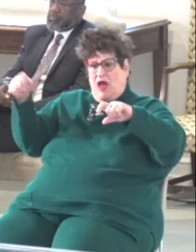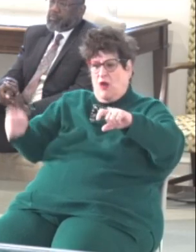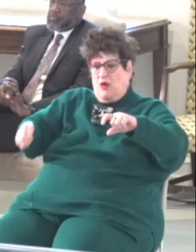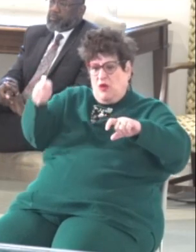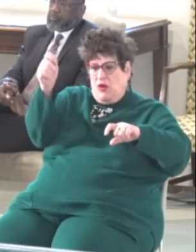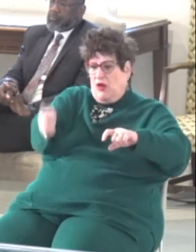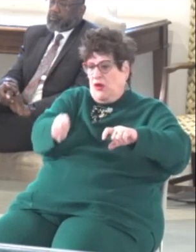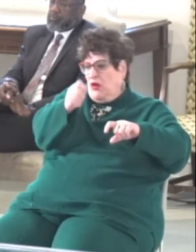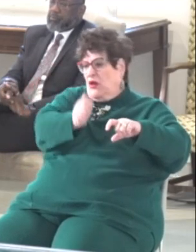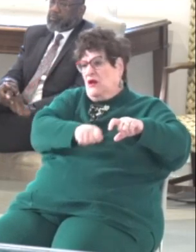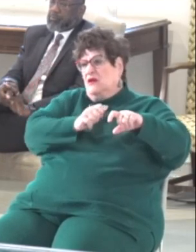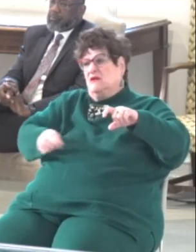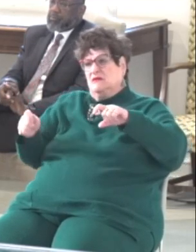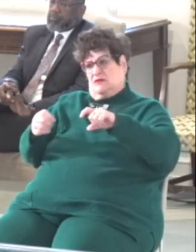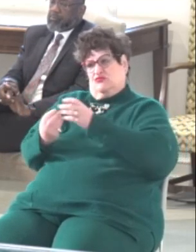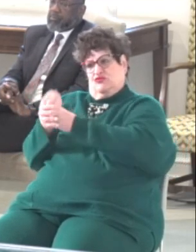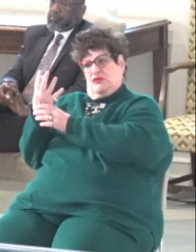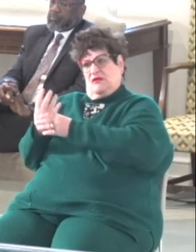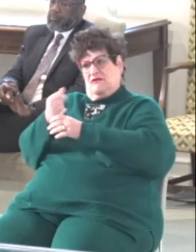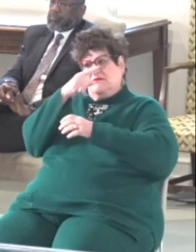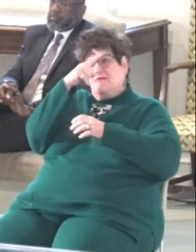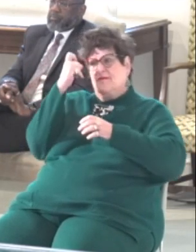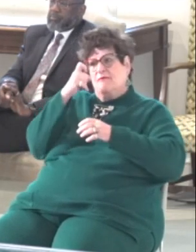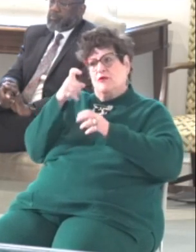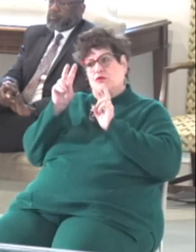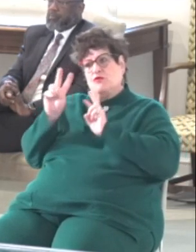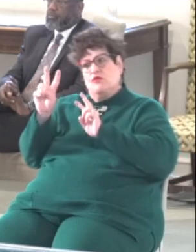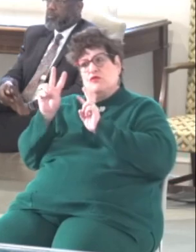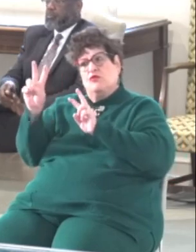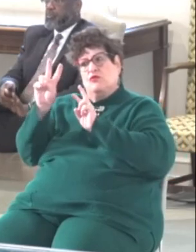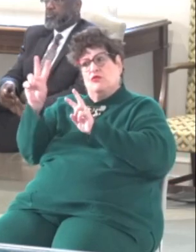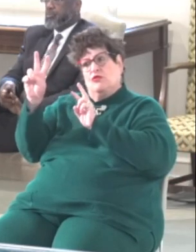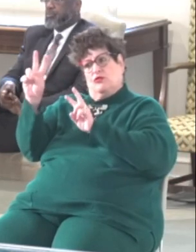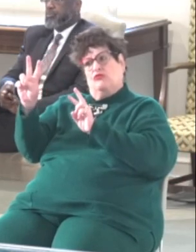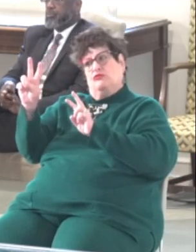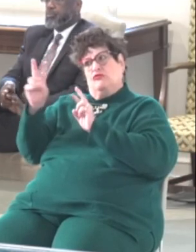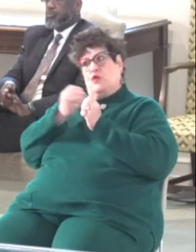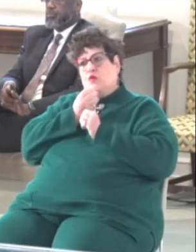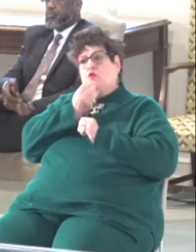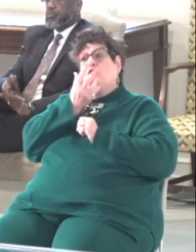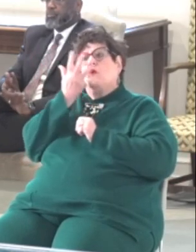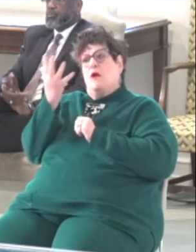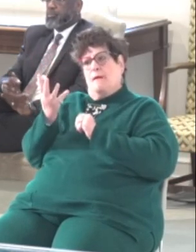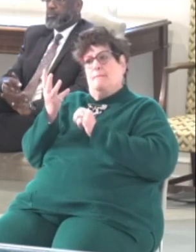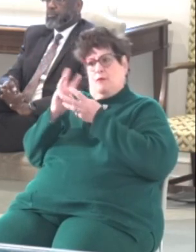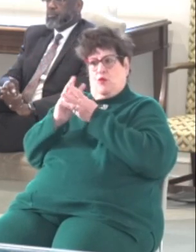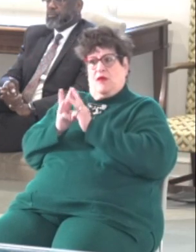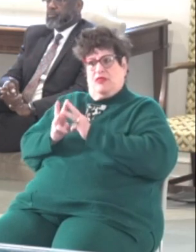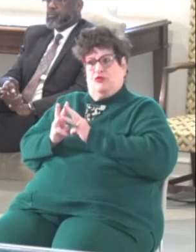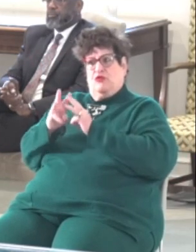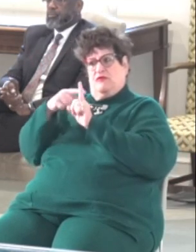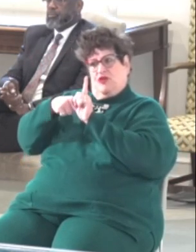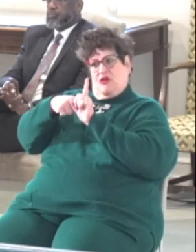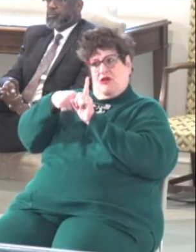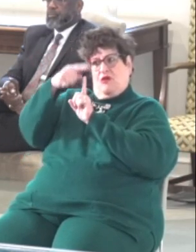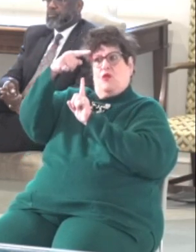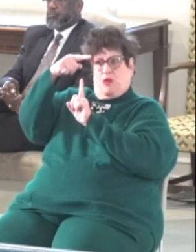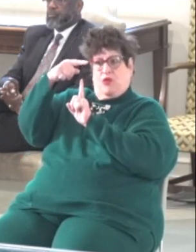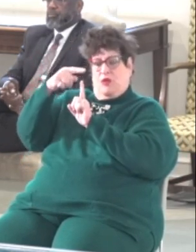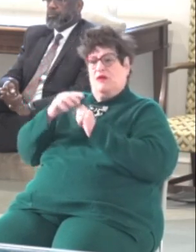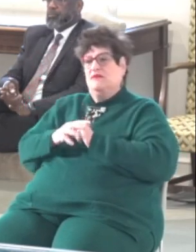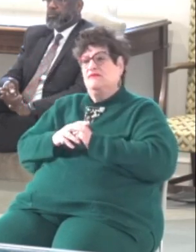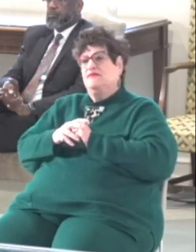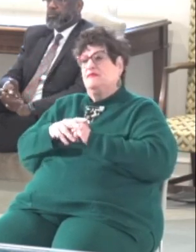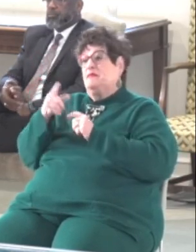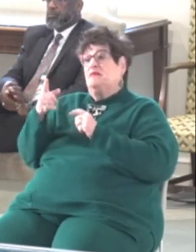summer, something to hope for and look forward to again. Over the centuries, people celebrated winter